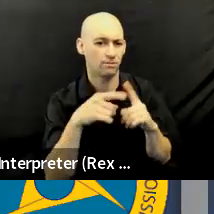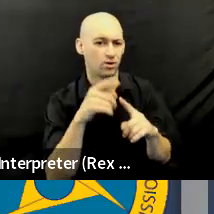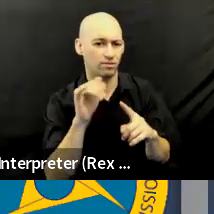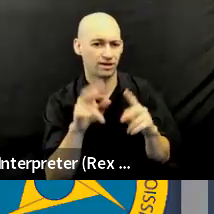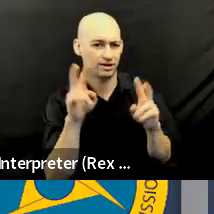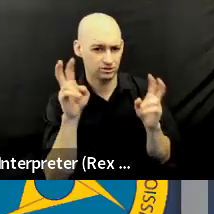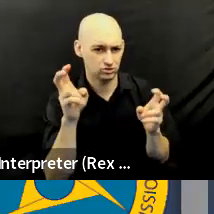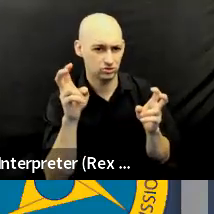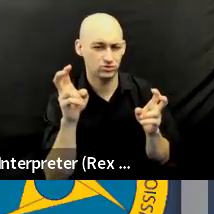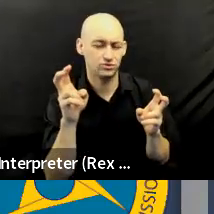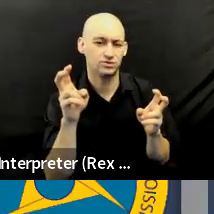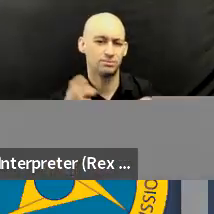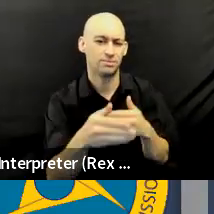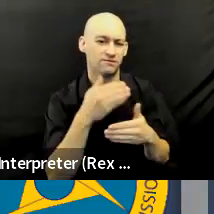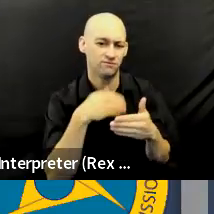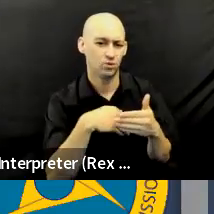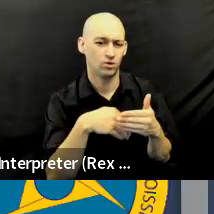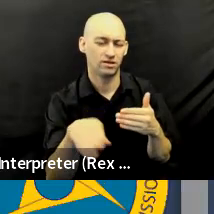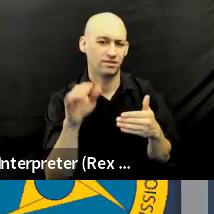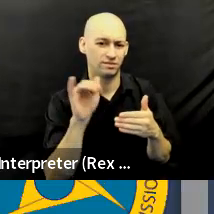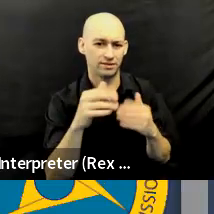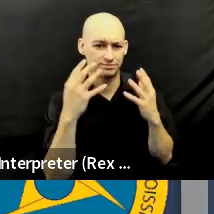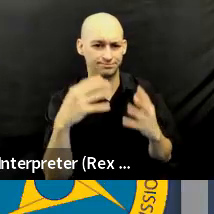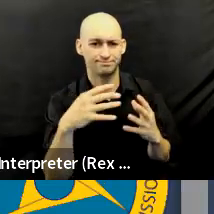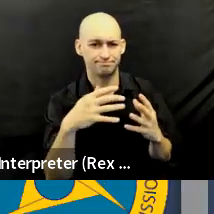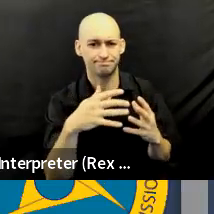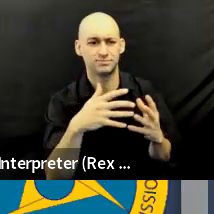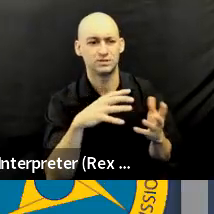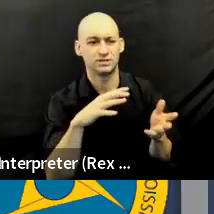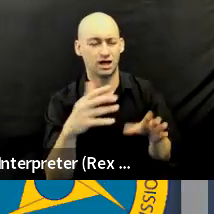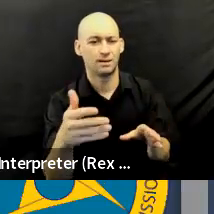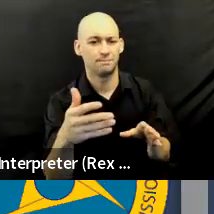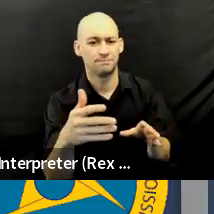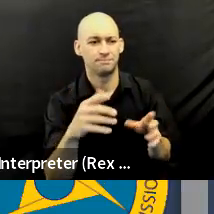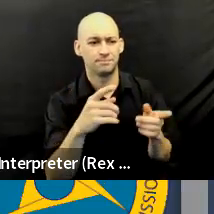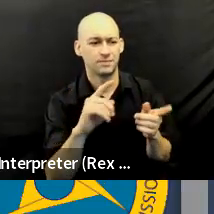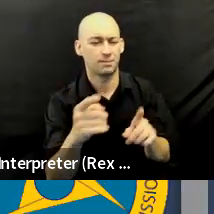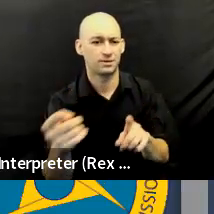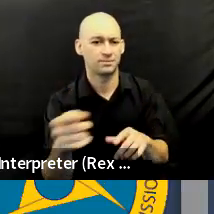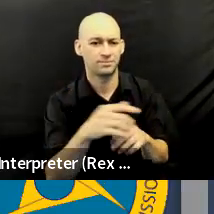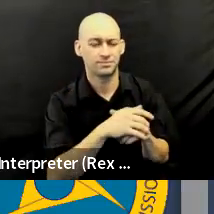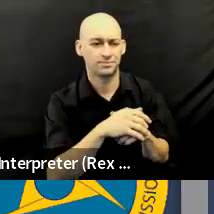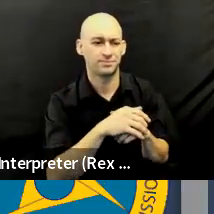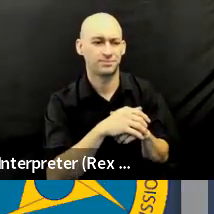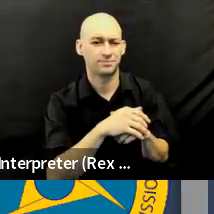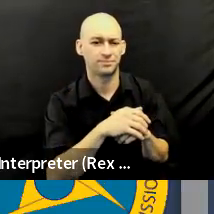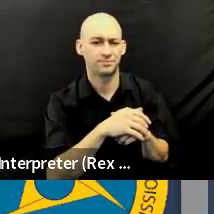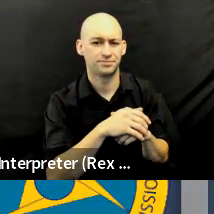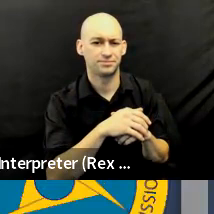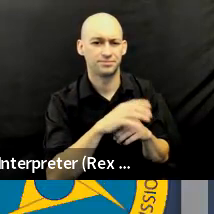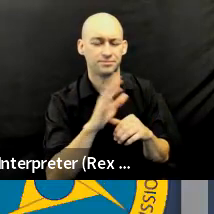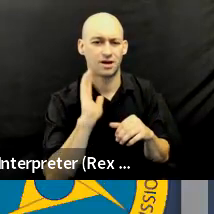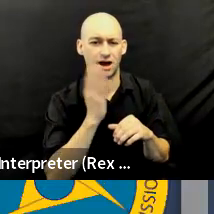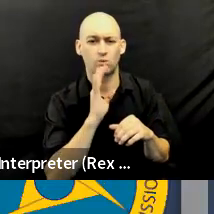issue before the tragedy happened. Look, as I mentioned, our talking point